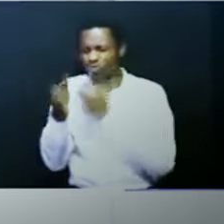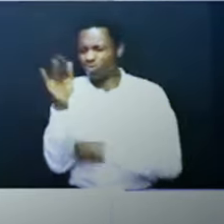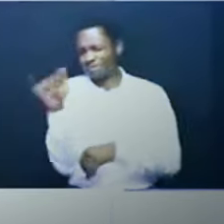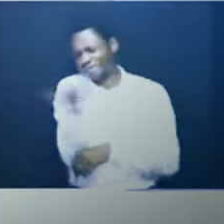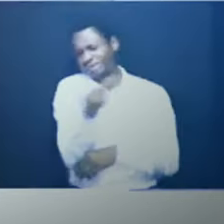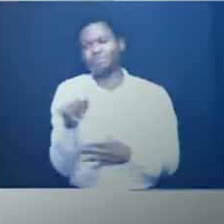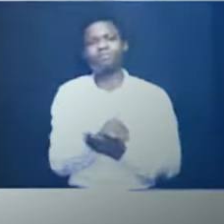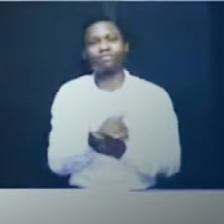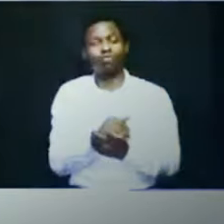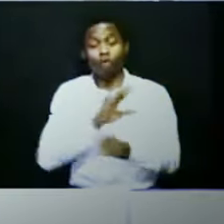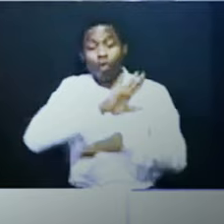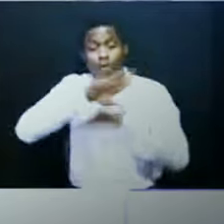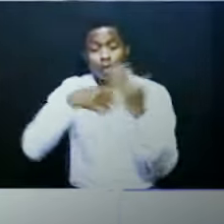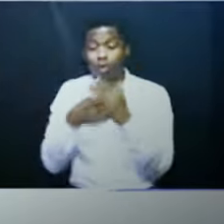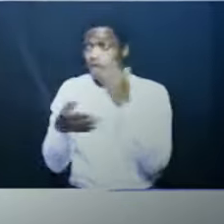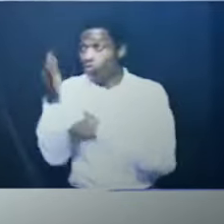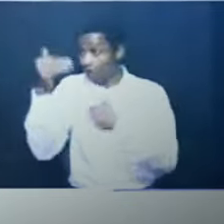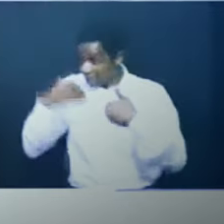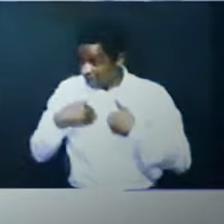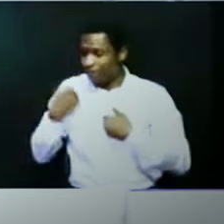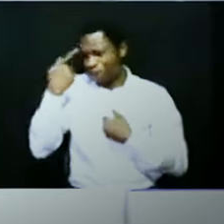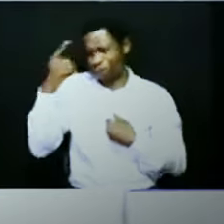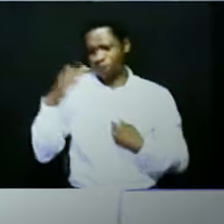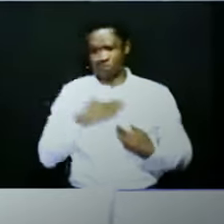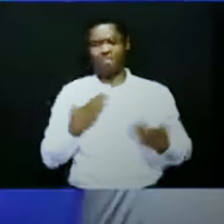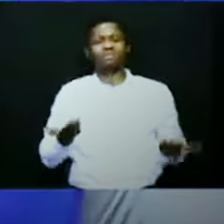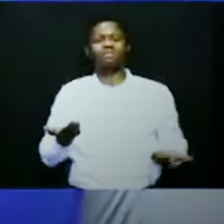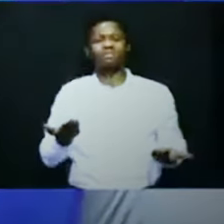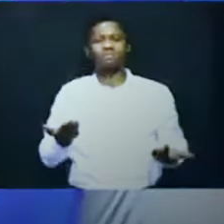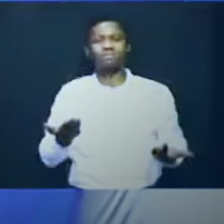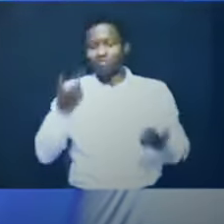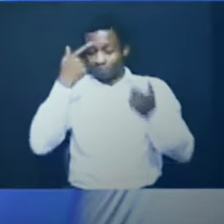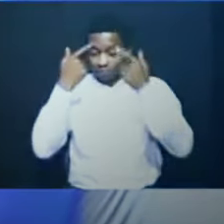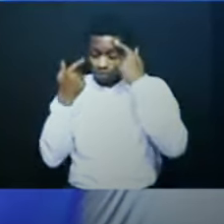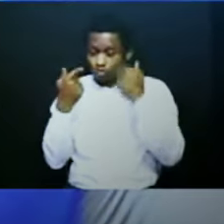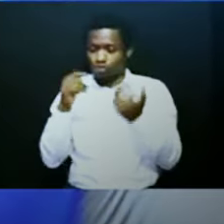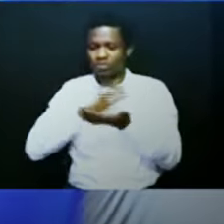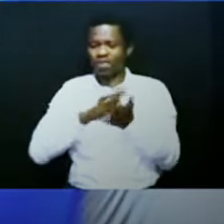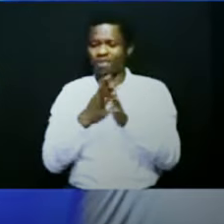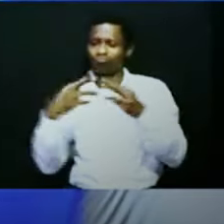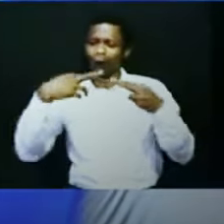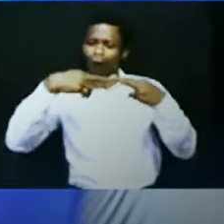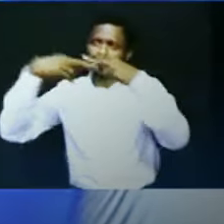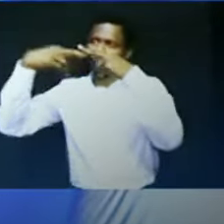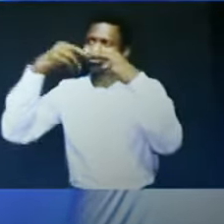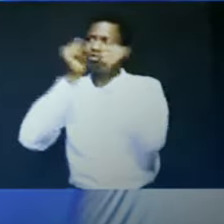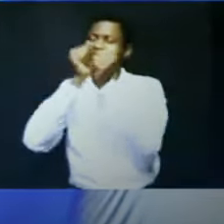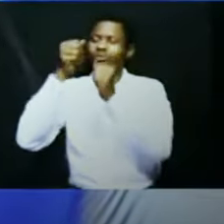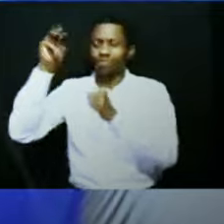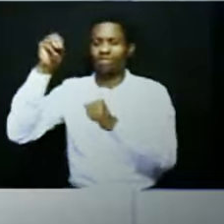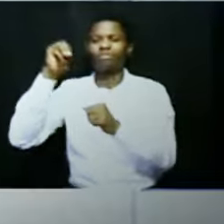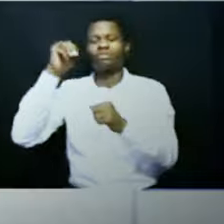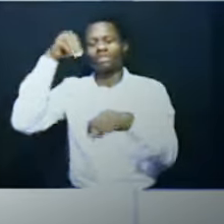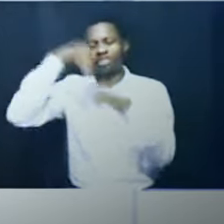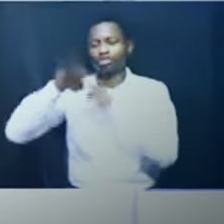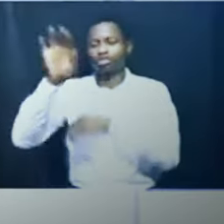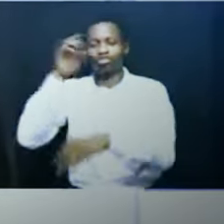All he has is ours. Because we have become heir of his kingdom.